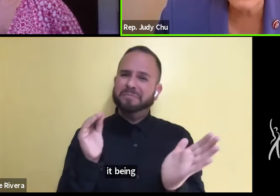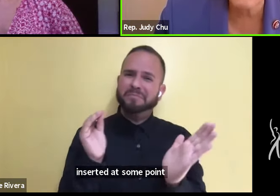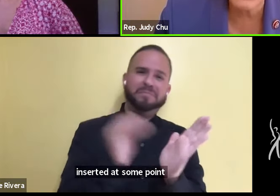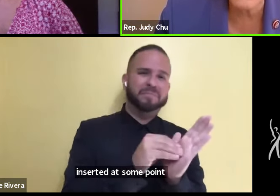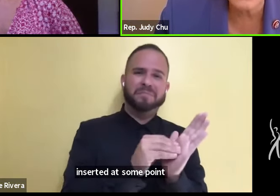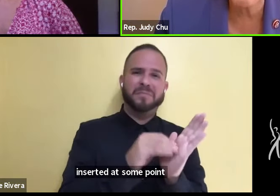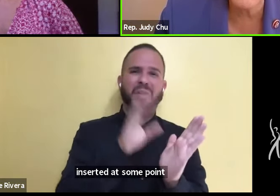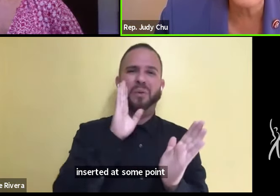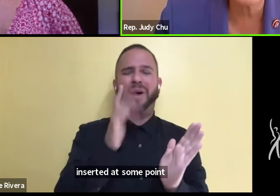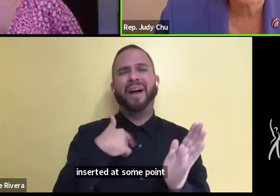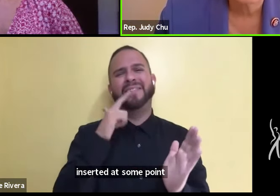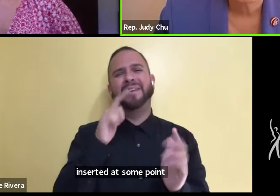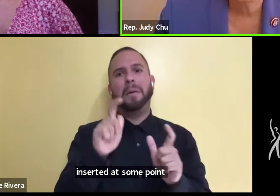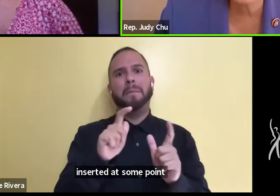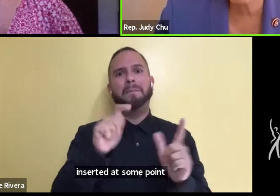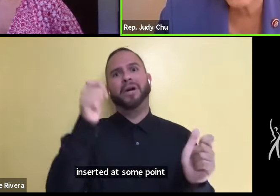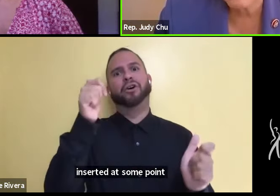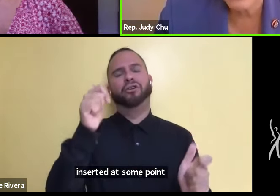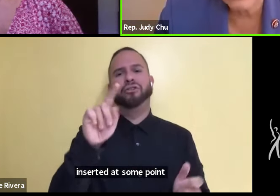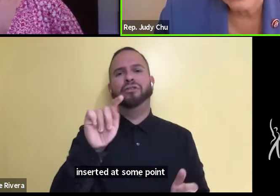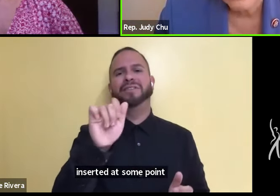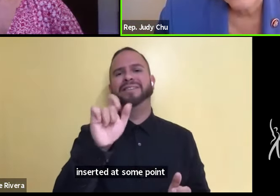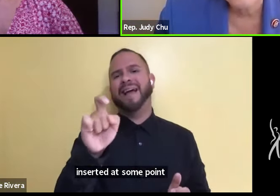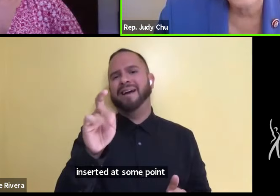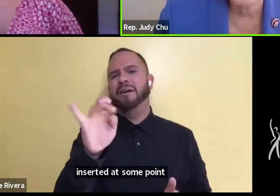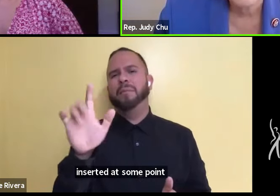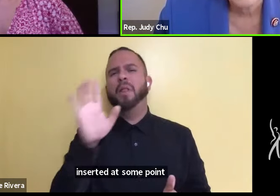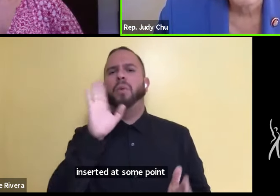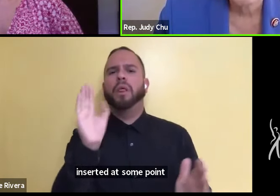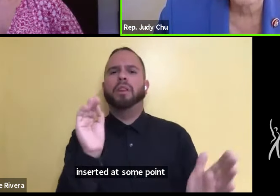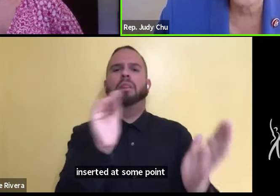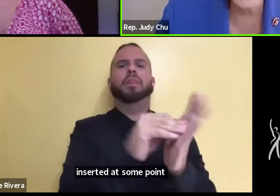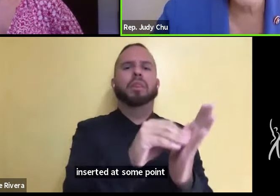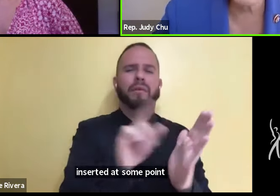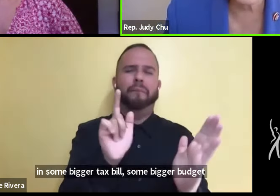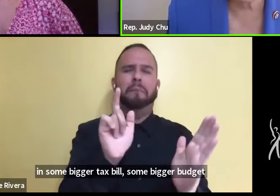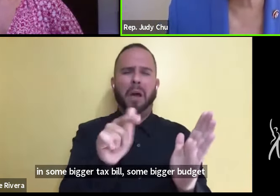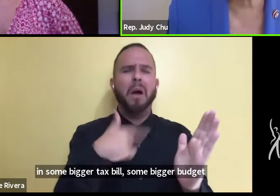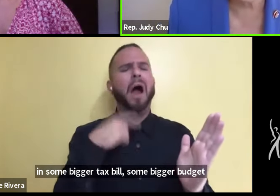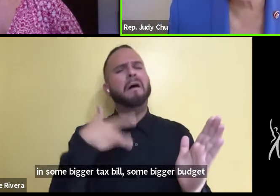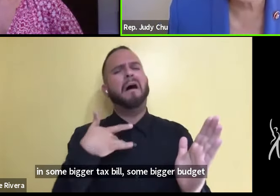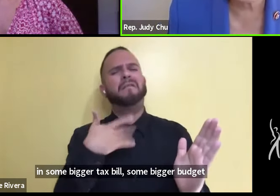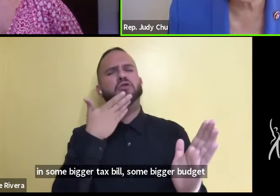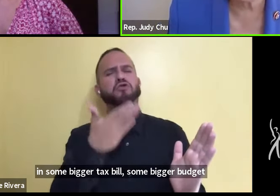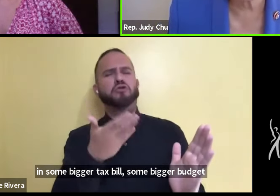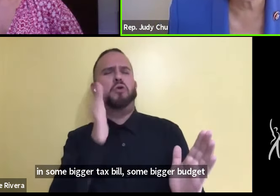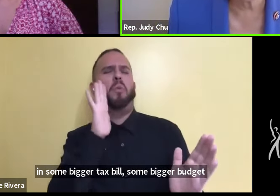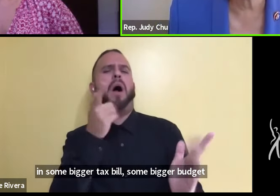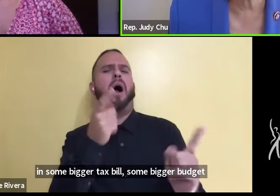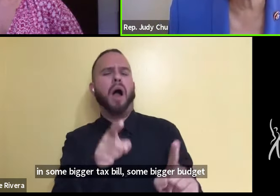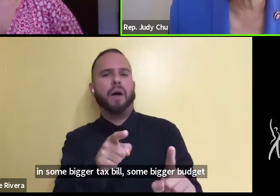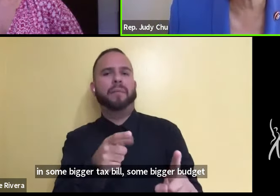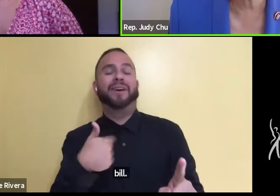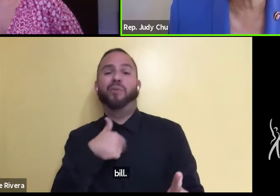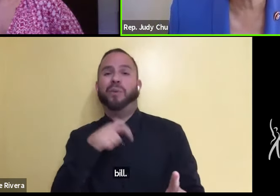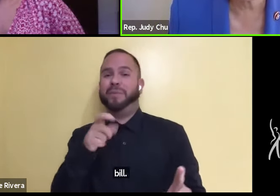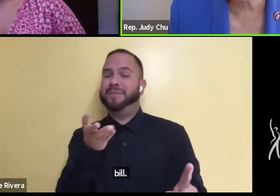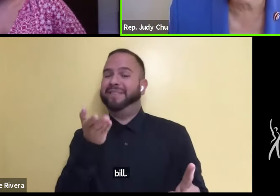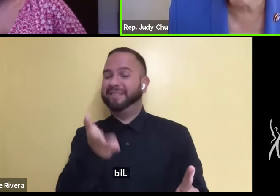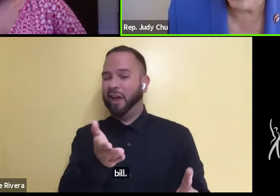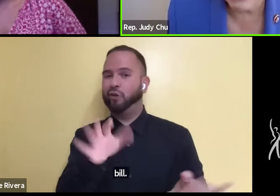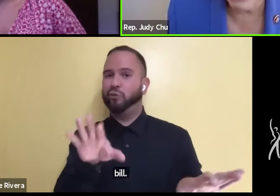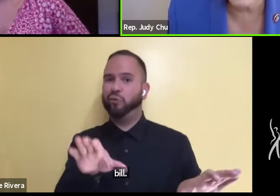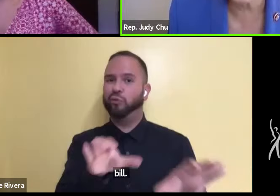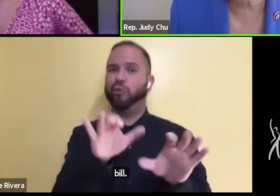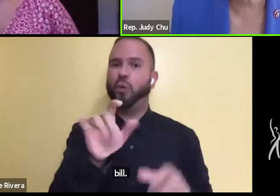bigger tax bill, some bigger budget bill. We have to be there at the right time to do it, but the good thing is, with it